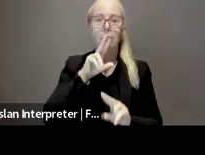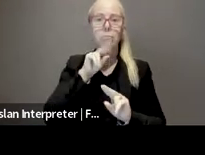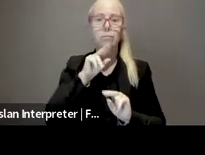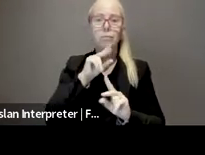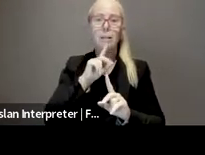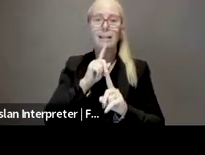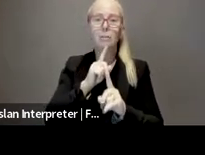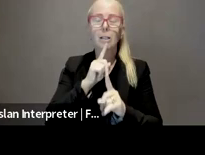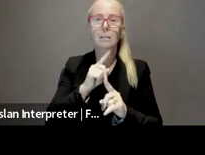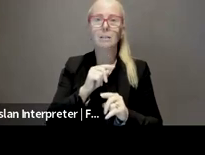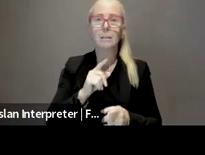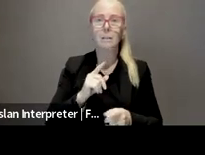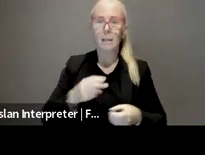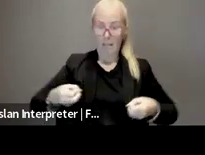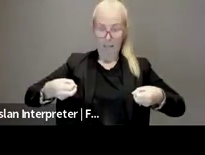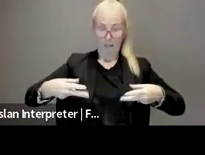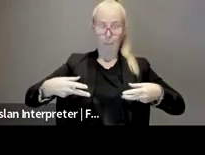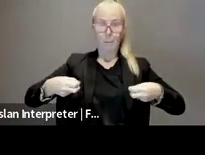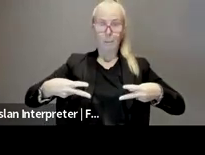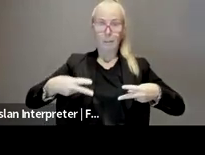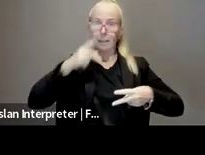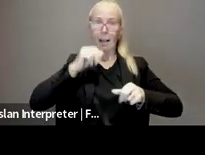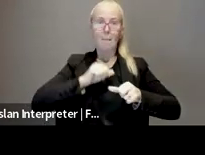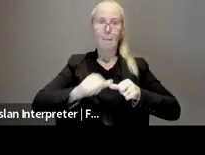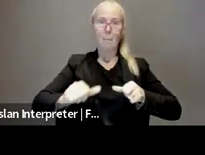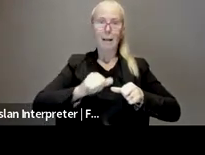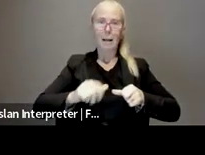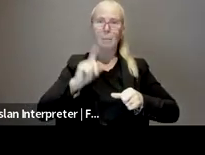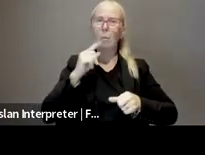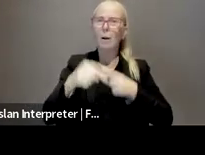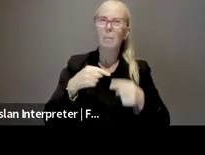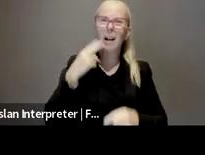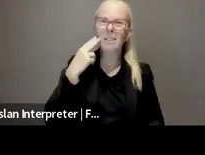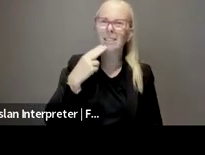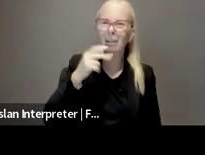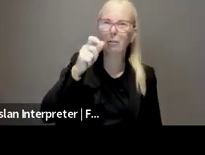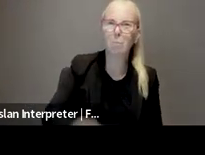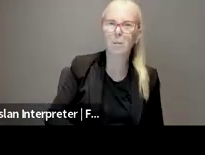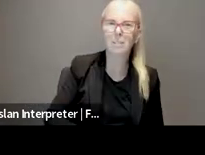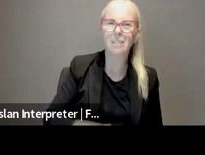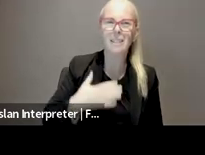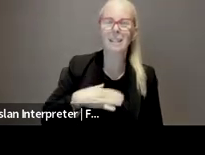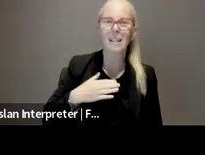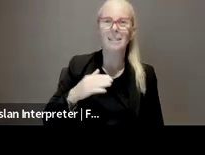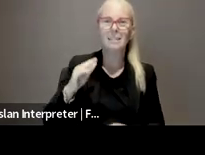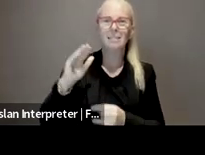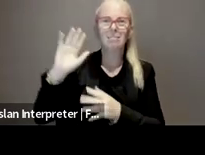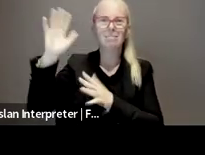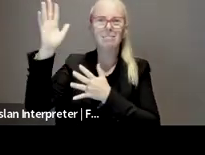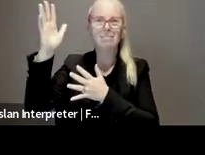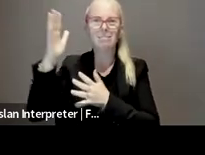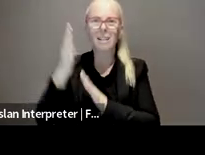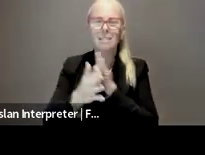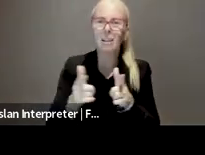better user experience? What about your friend who's deaf and relies on American Sign Language for communication? Our app